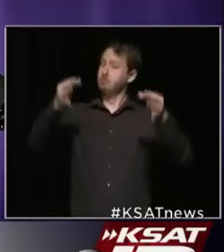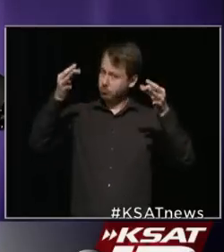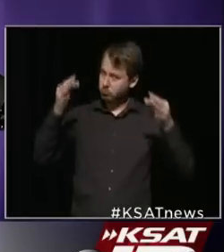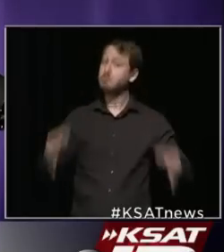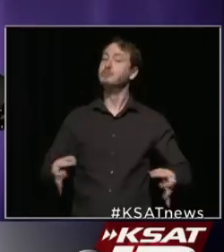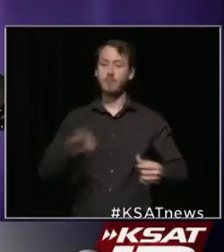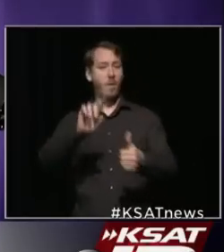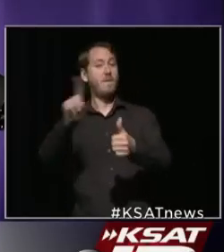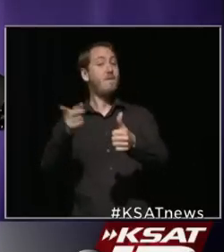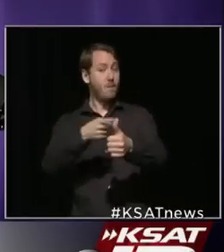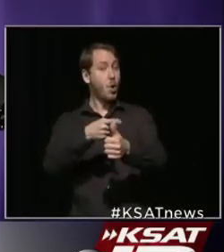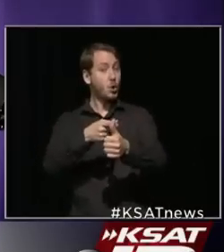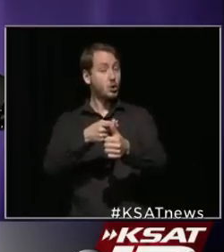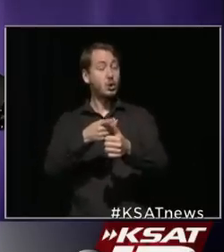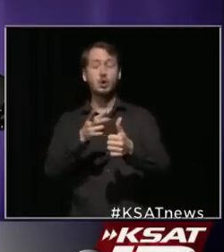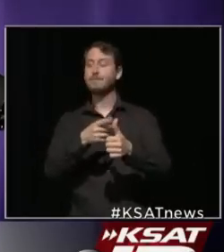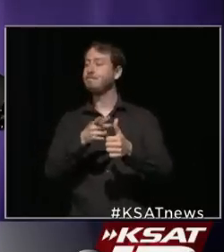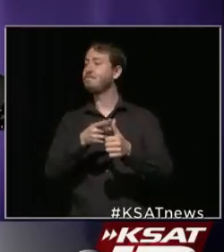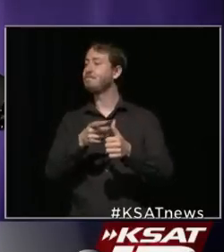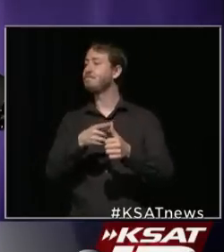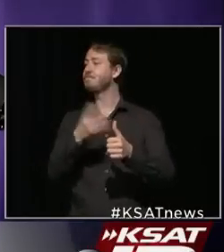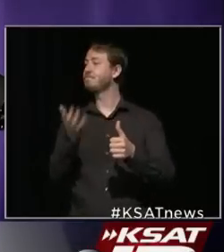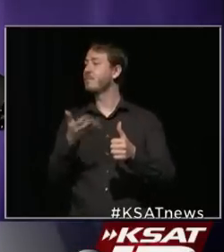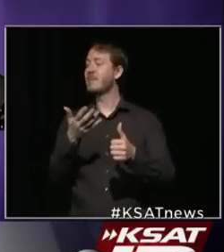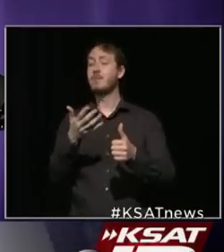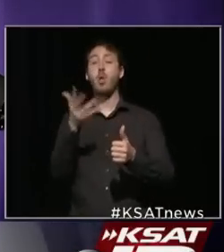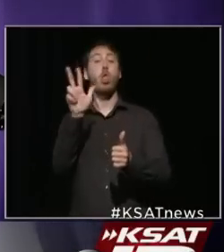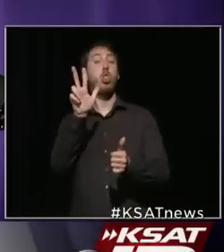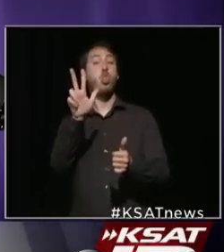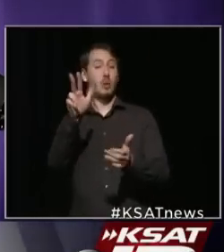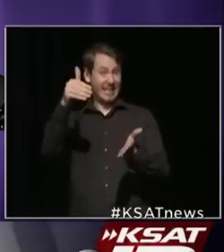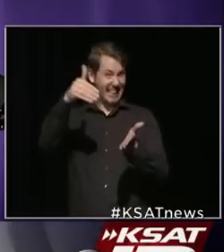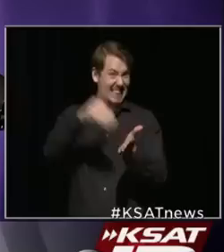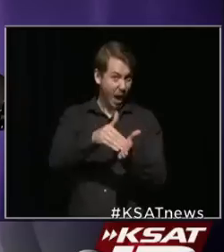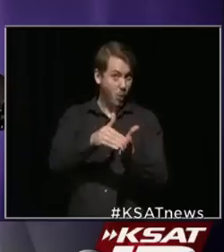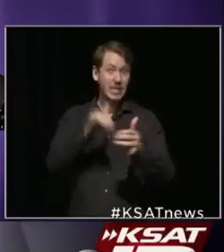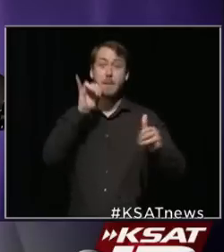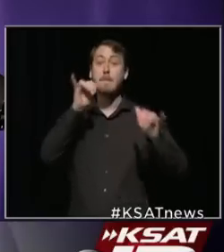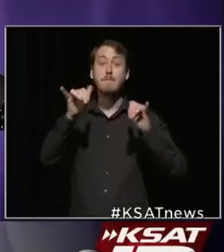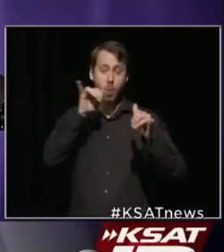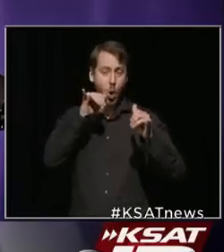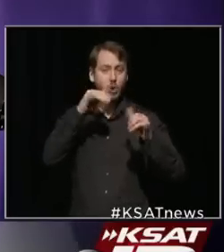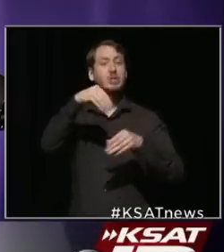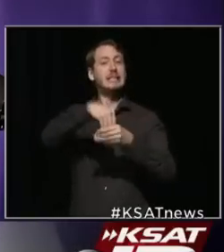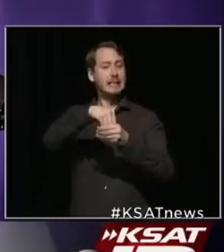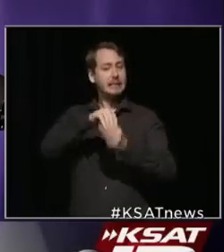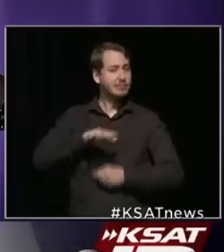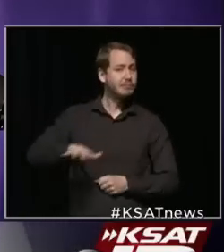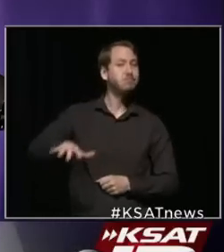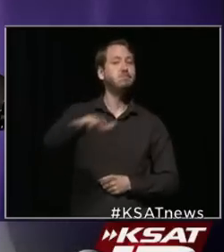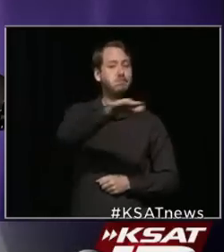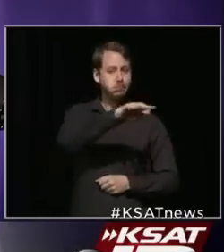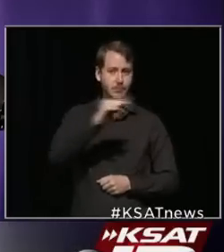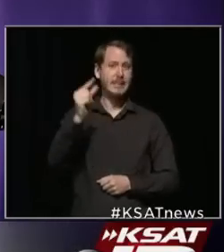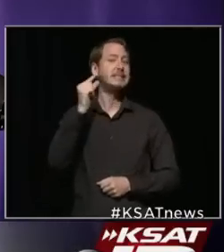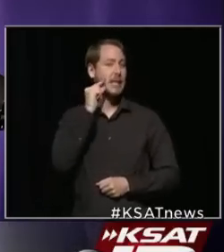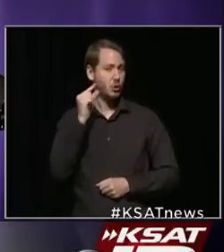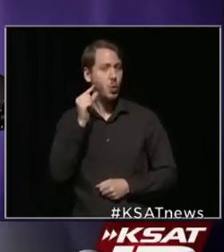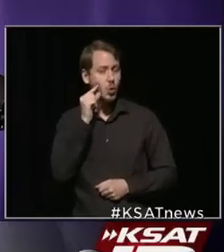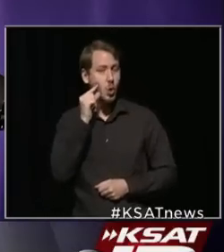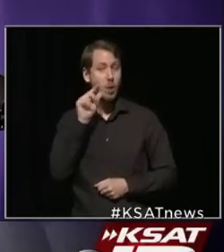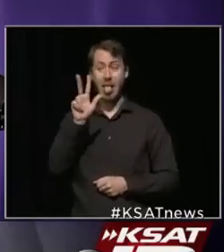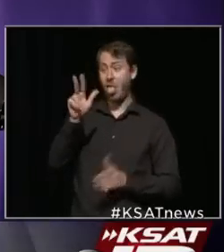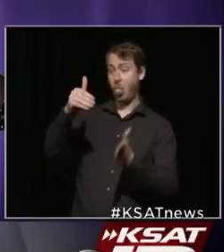all, there are 3,000 bars roughly in the community. Out of